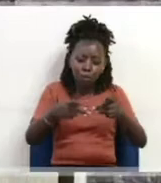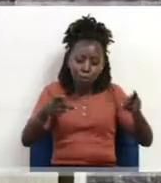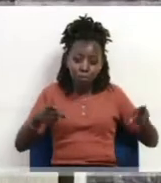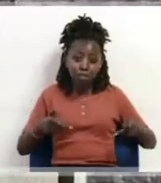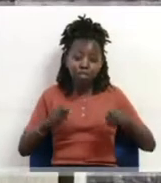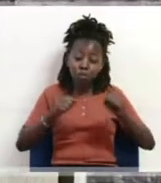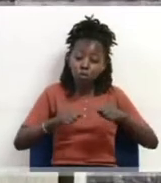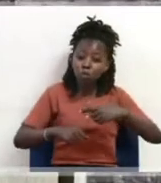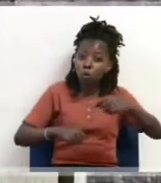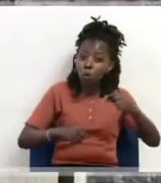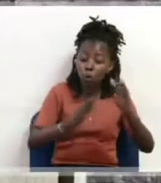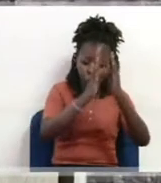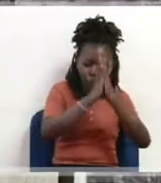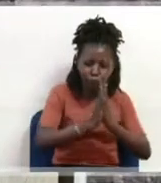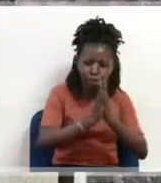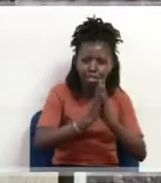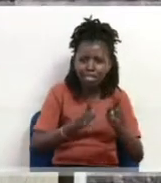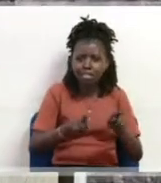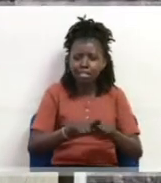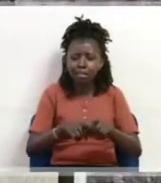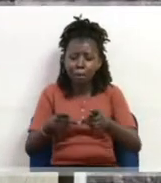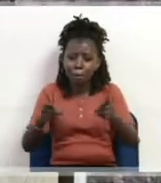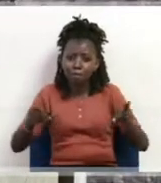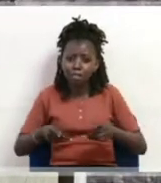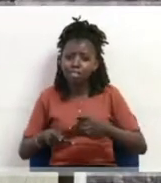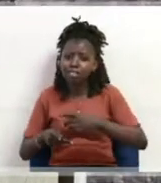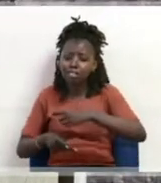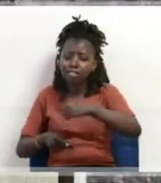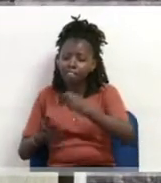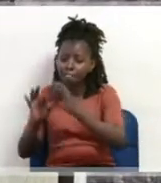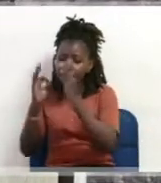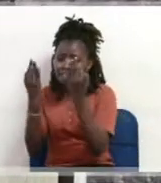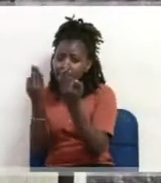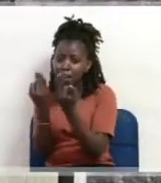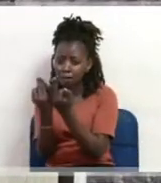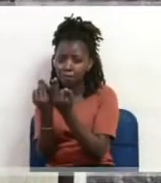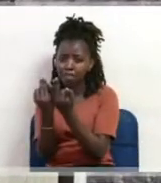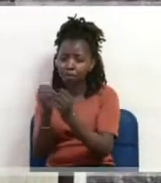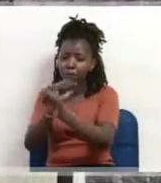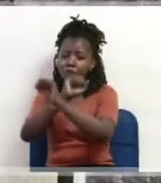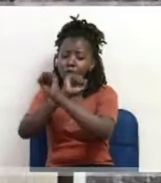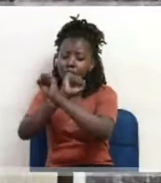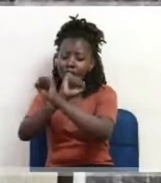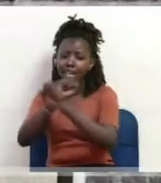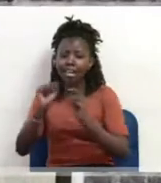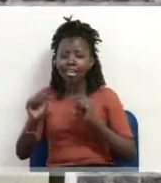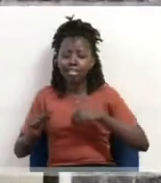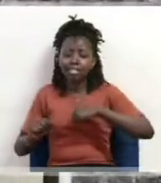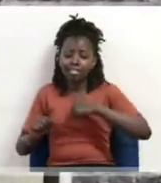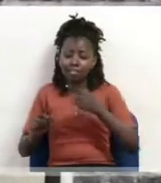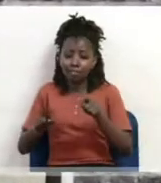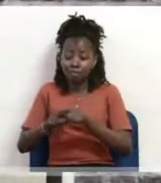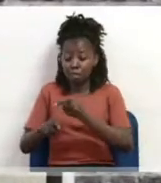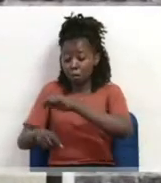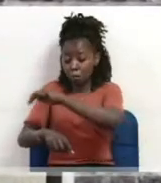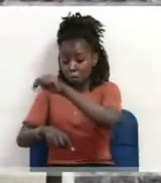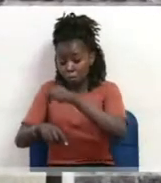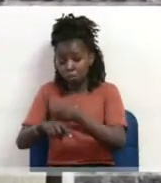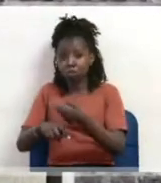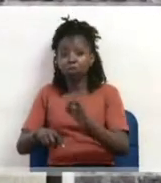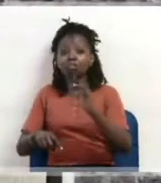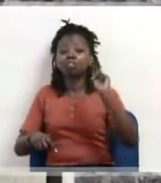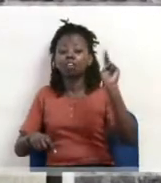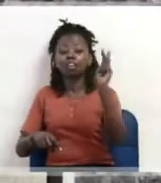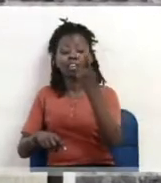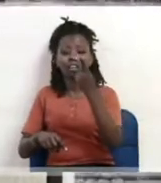A place you can take your family for cover. A place that you can take yourself and even the nation of Kenya. The